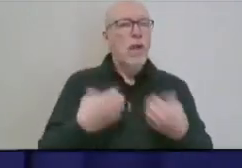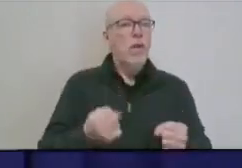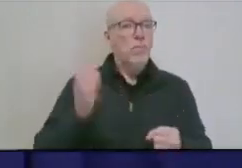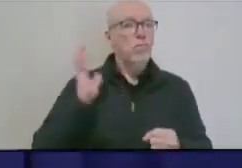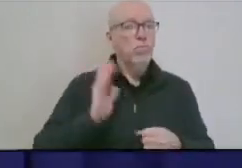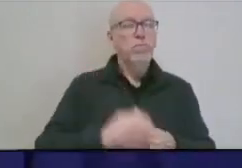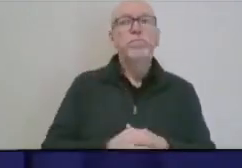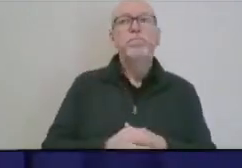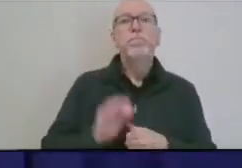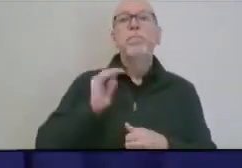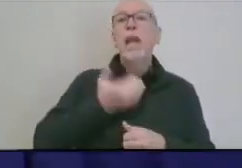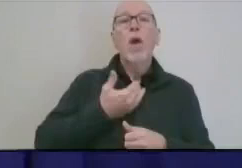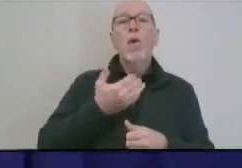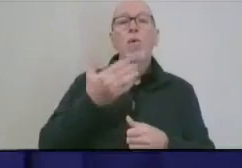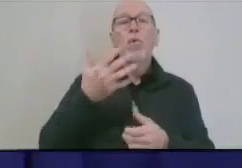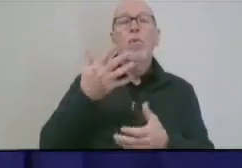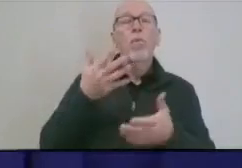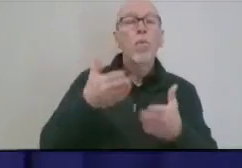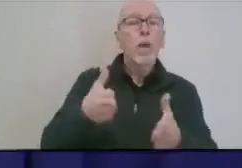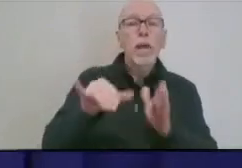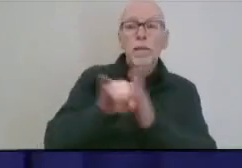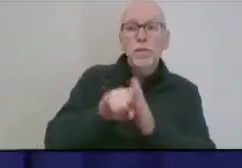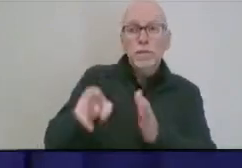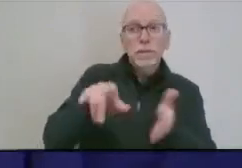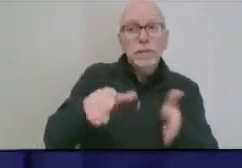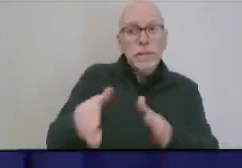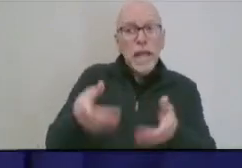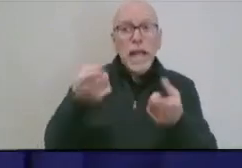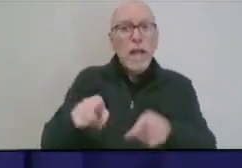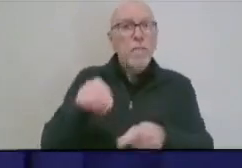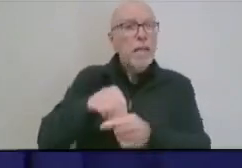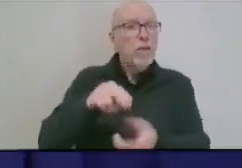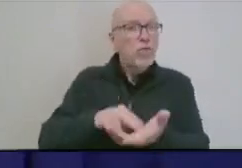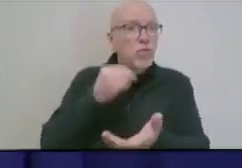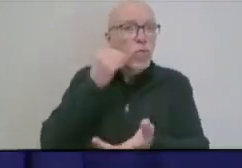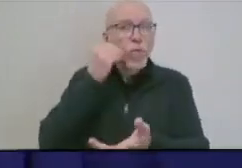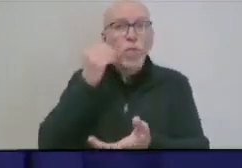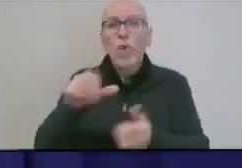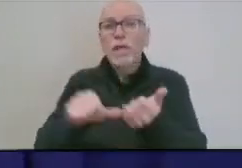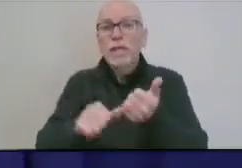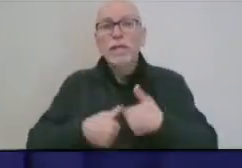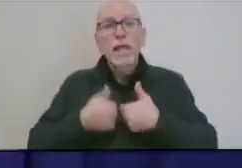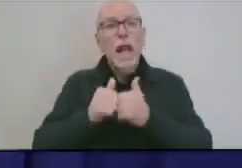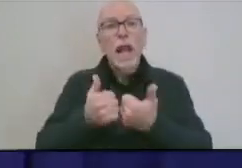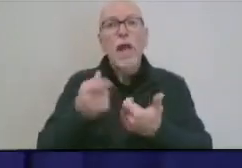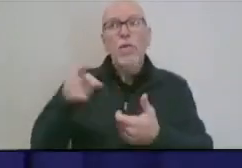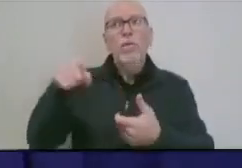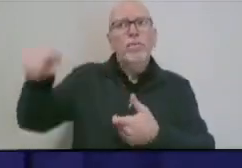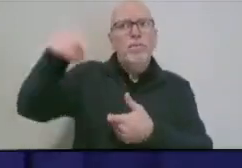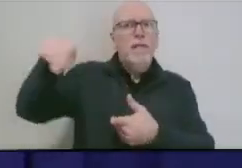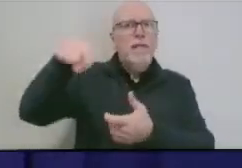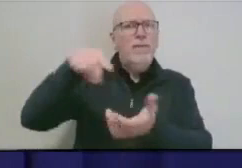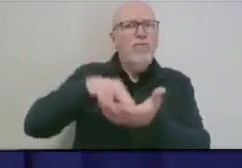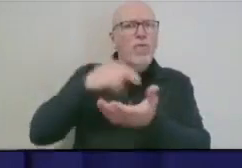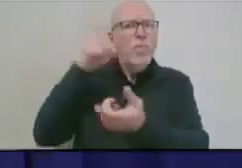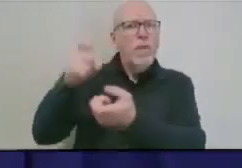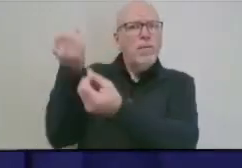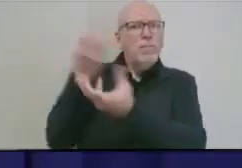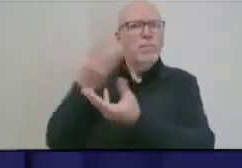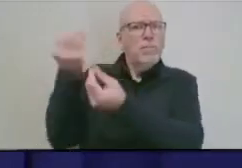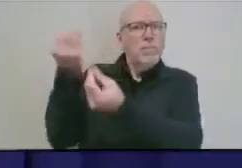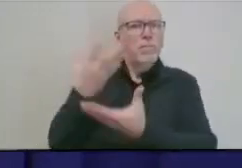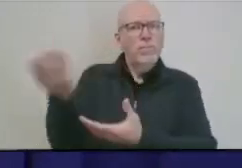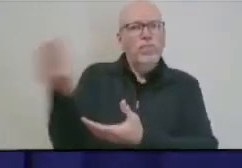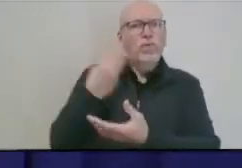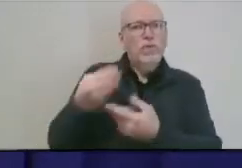primary mechanism for identifying whether a death occurred in a long-term care facility is to have those facilities submit information directly